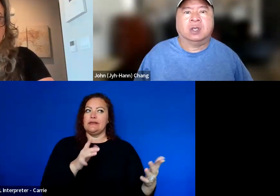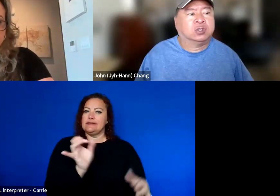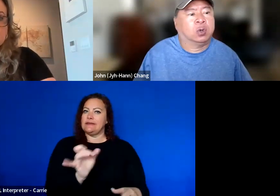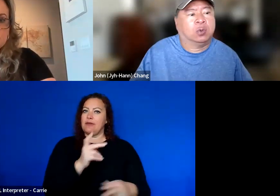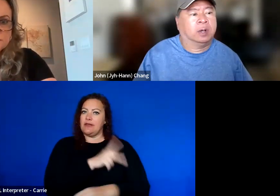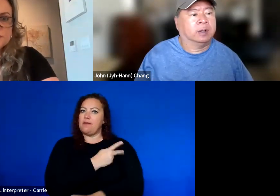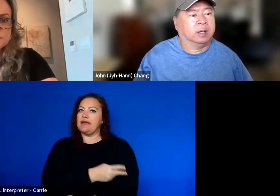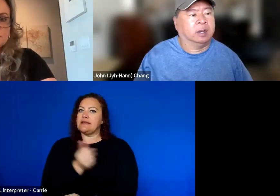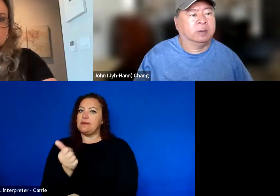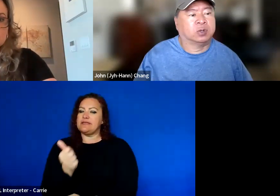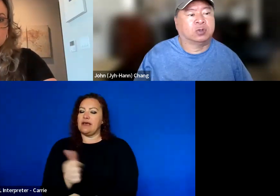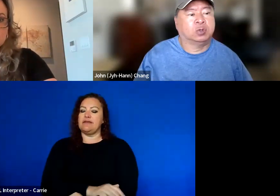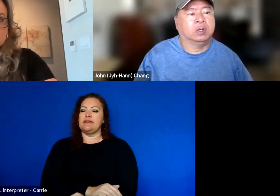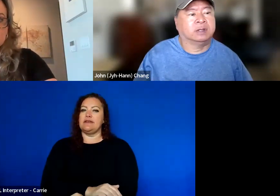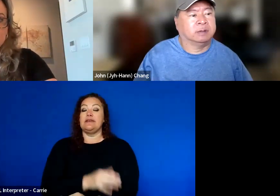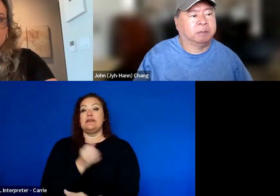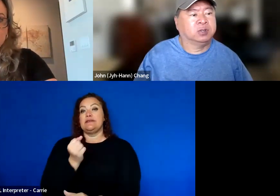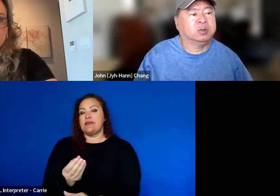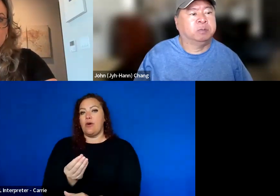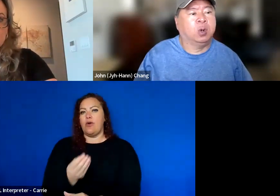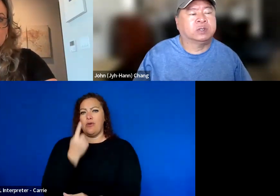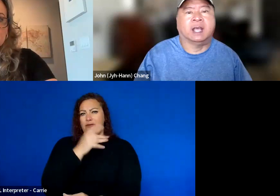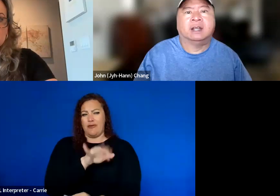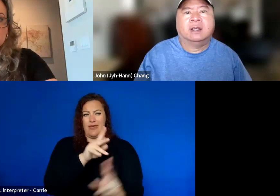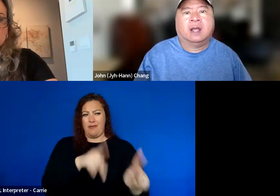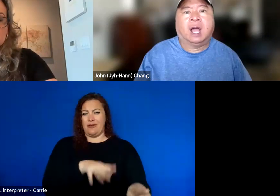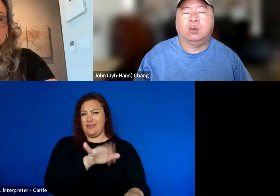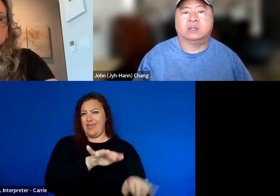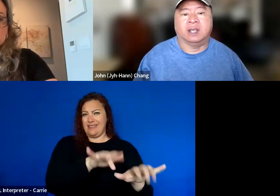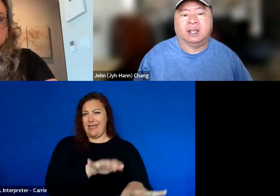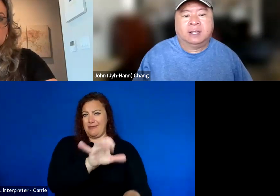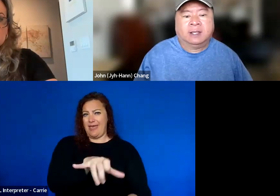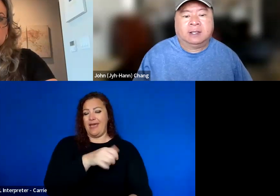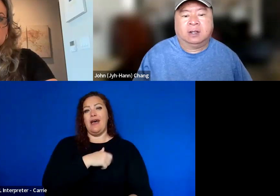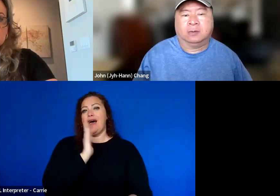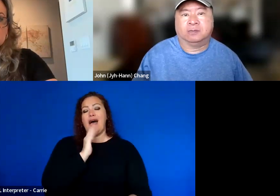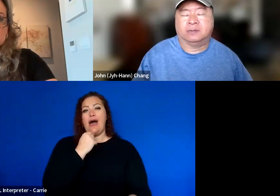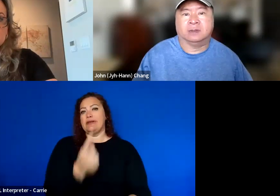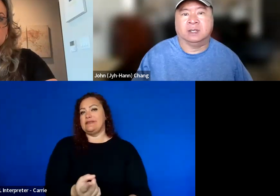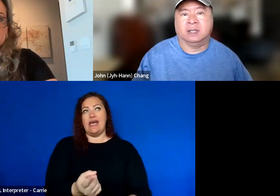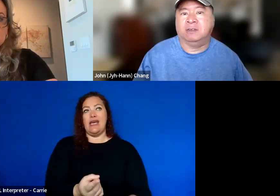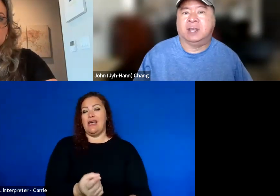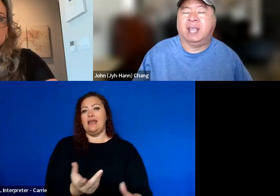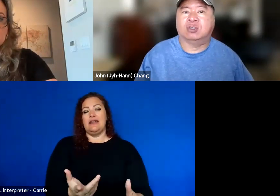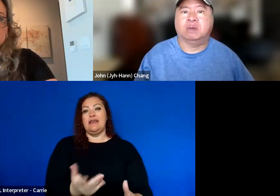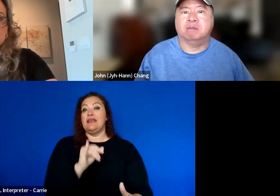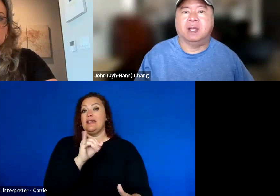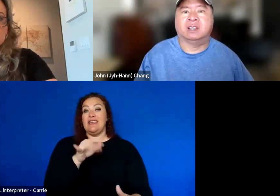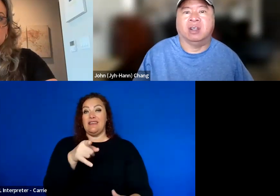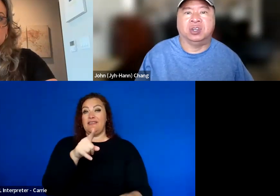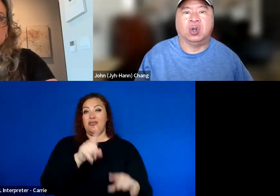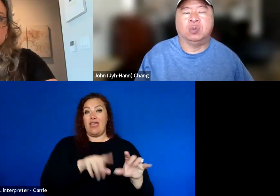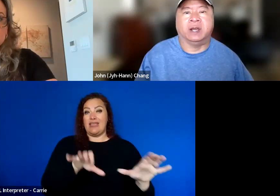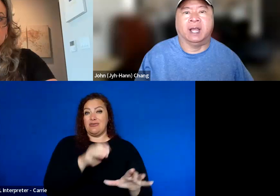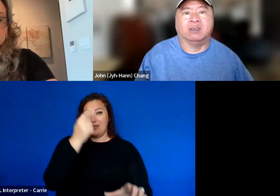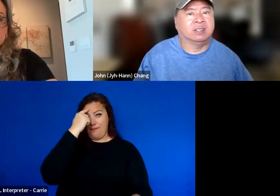themselves. So to the person who posted that, I would say, you know, if you can't do it mentally